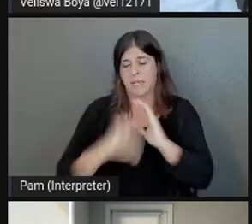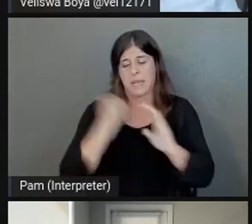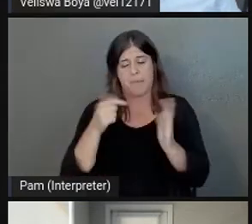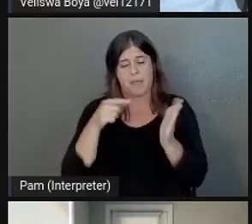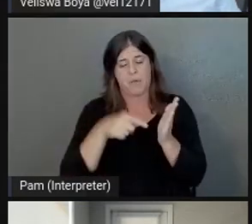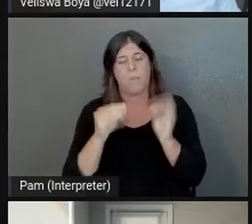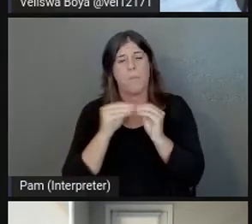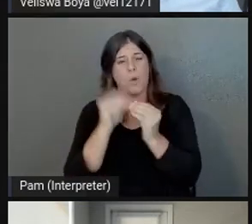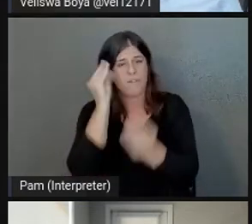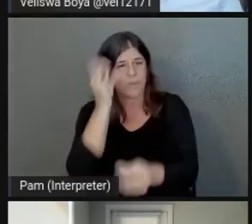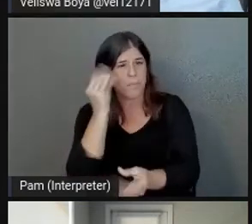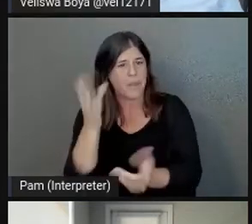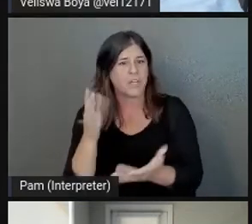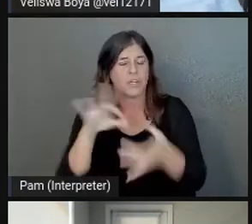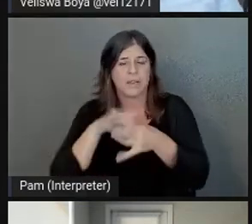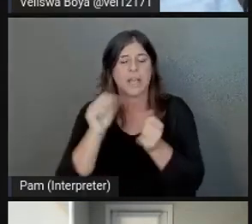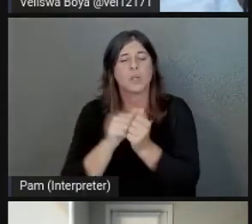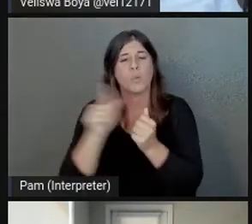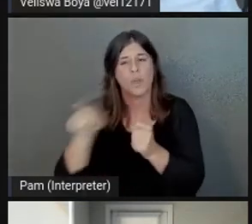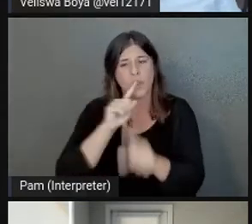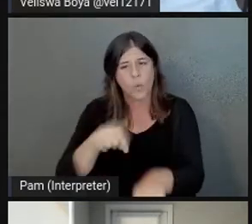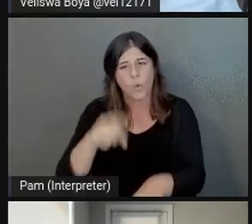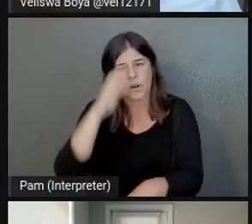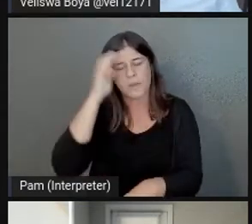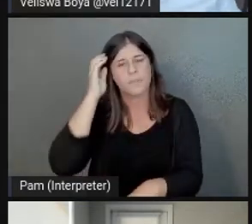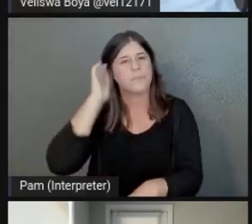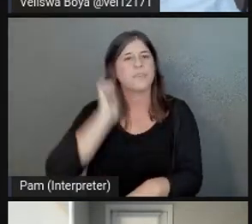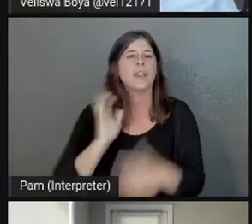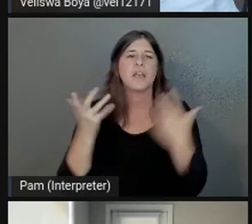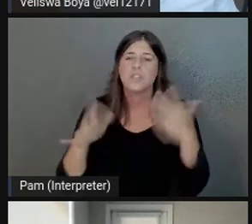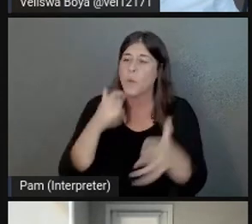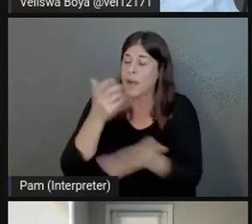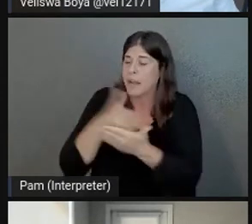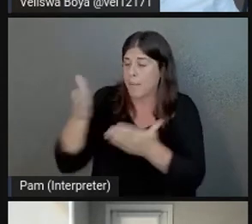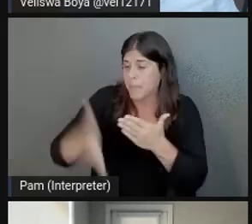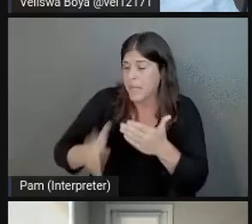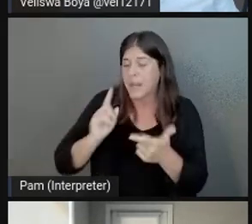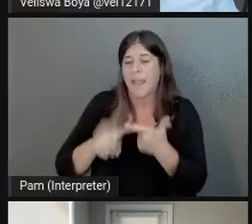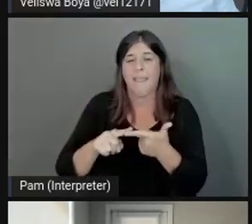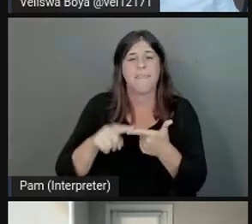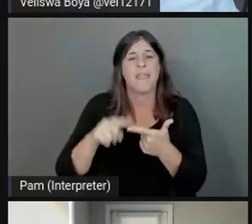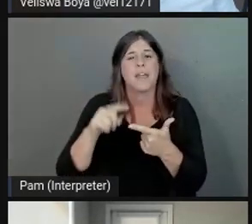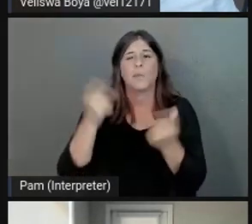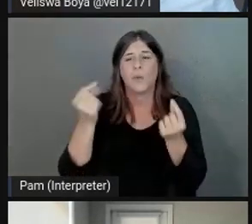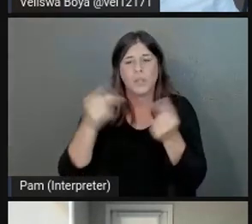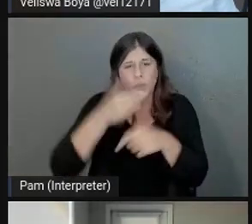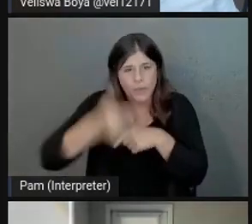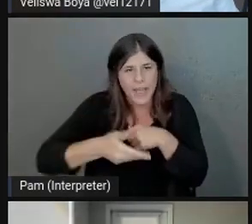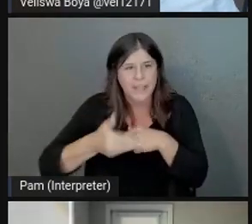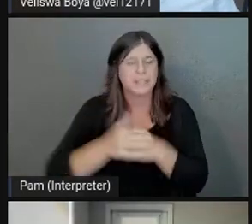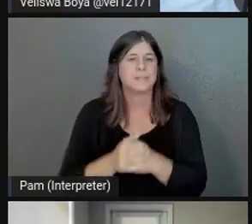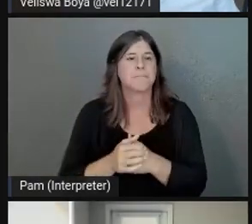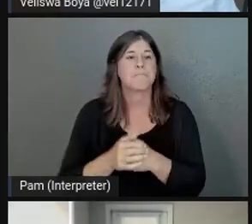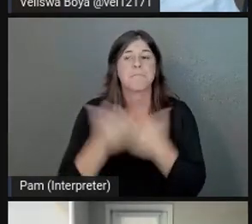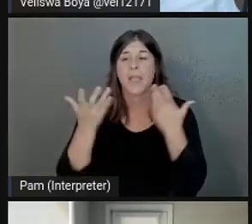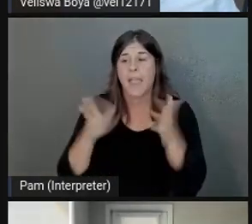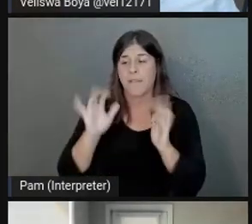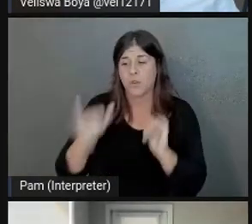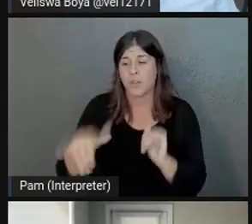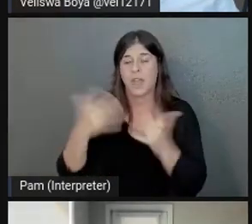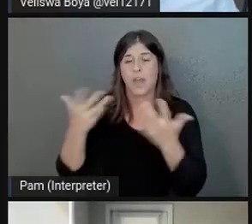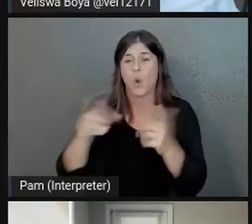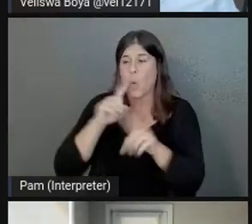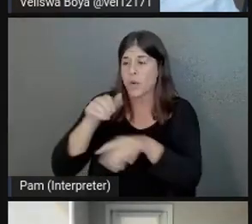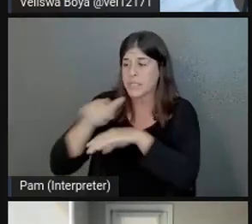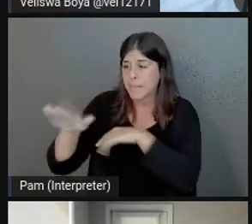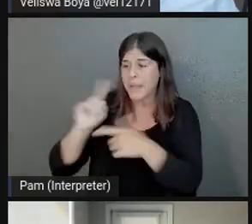information associated with the order stating that it's been completed and some of the next steps. After that, after the order has been submitted, you